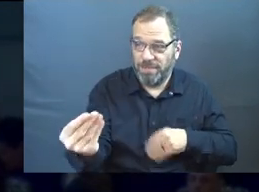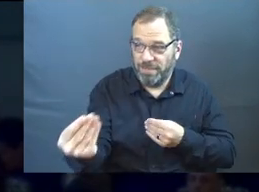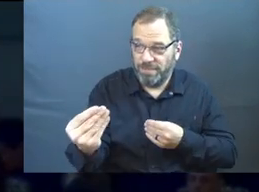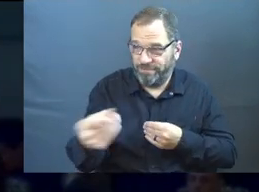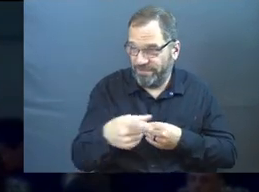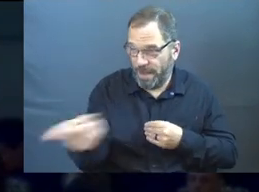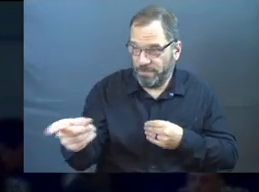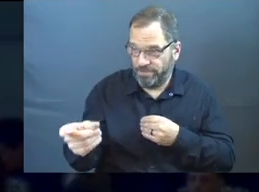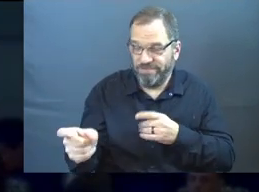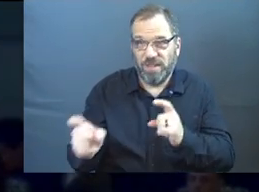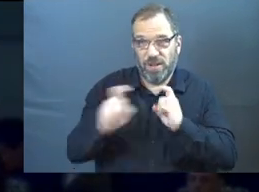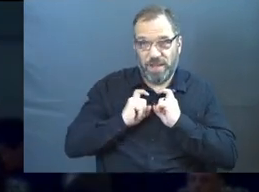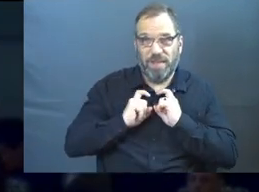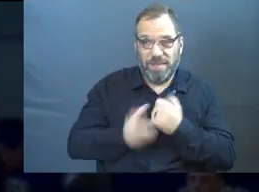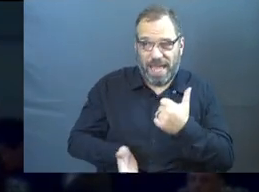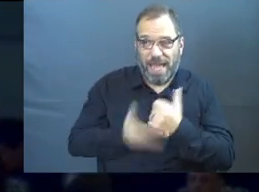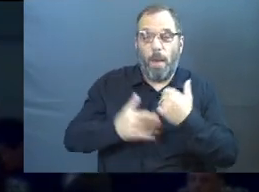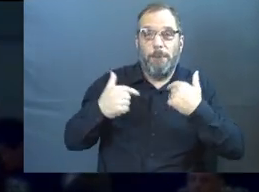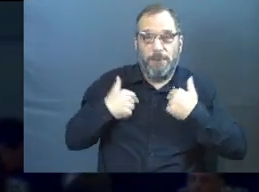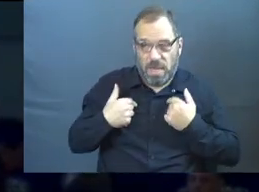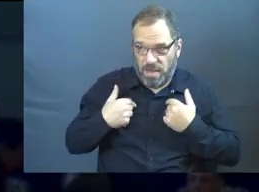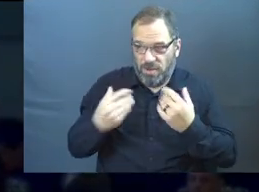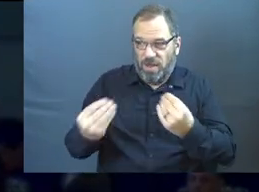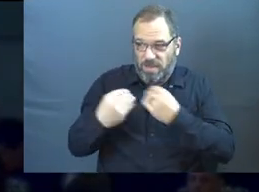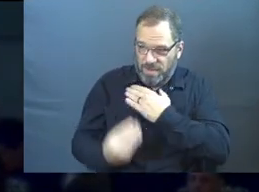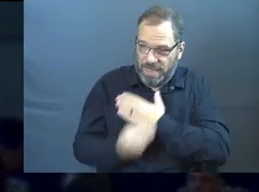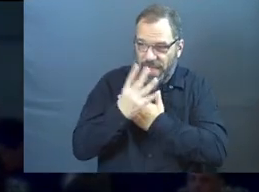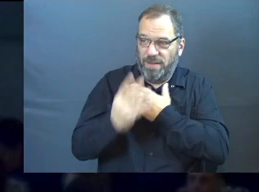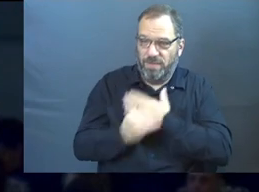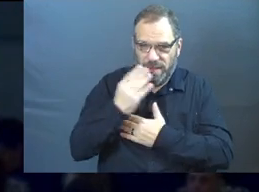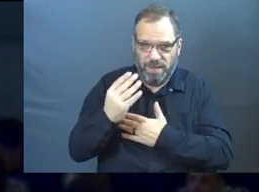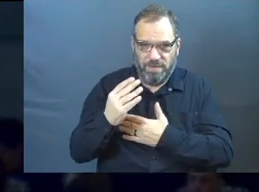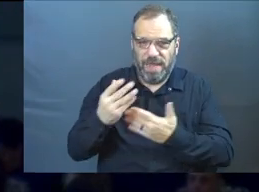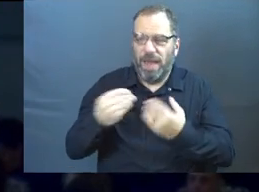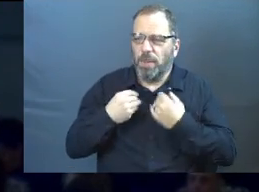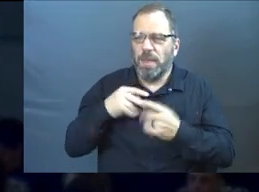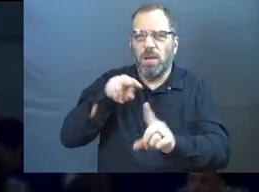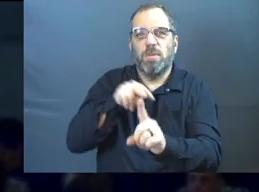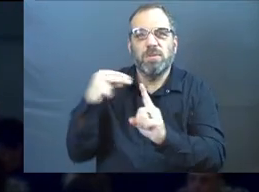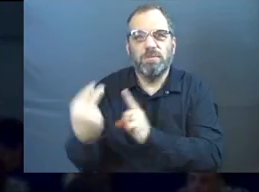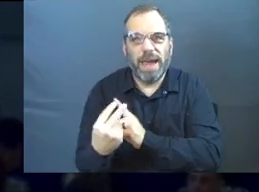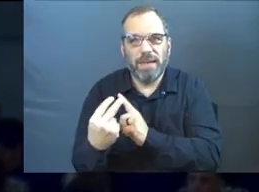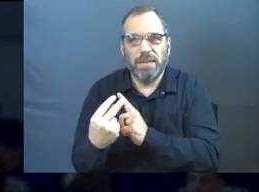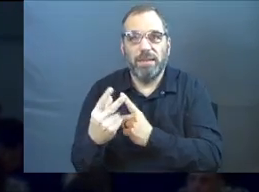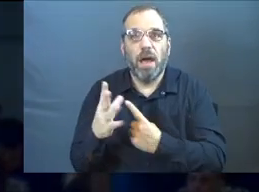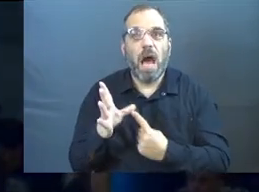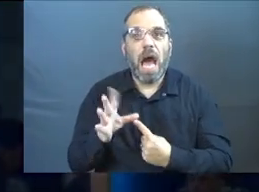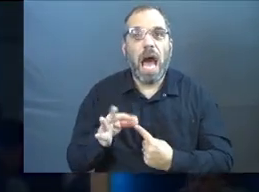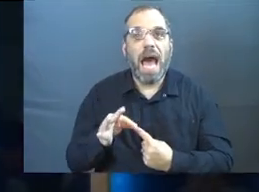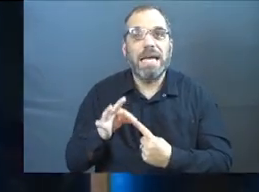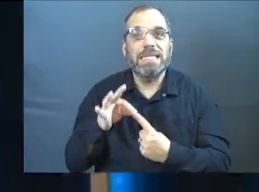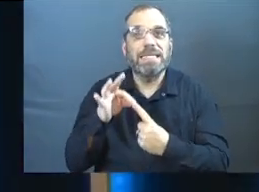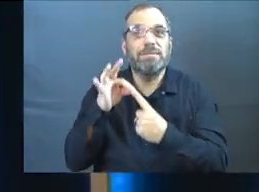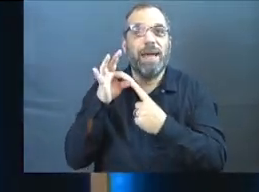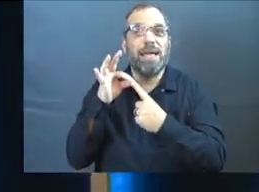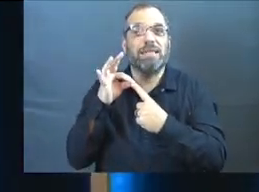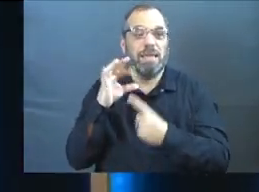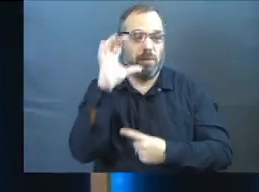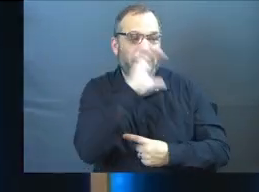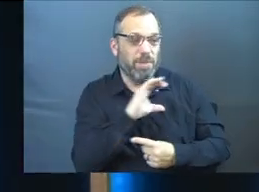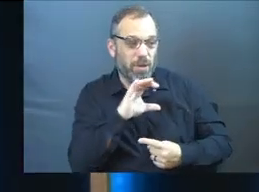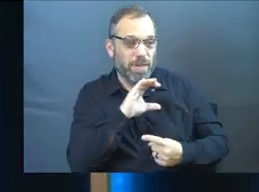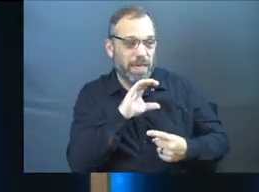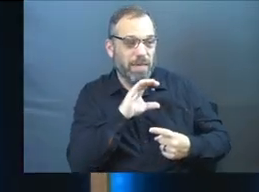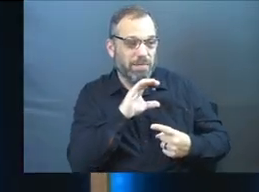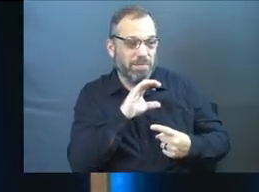me, to help me, to give me advice, to give me perspective. And especially when I'm choosing a